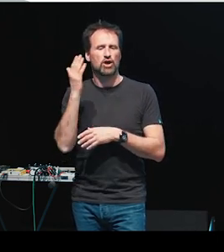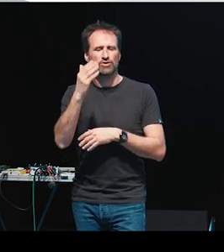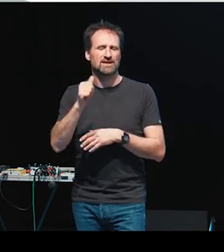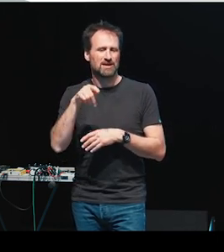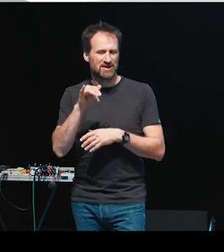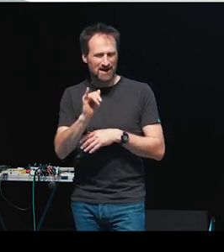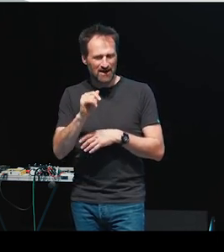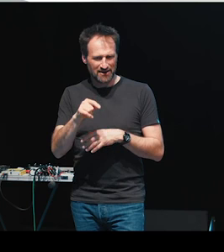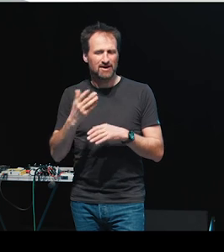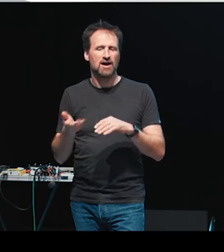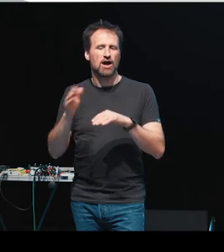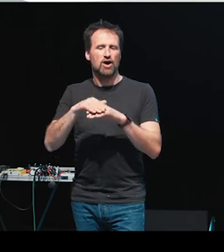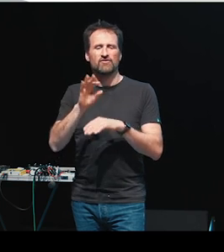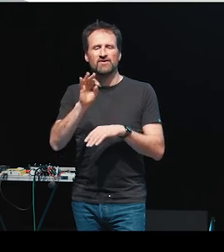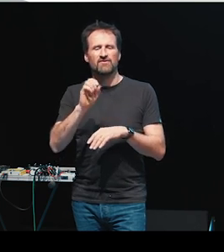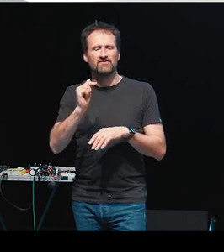top of Fetch.